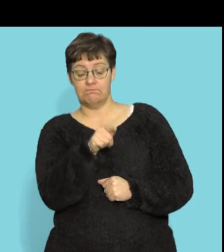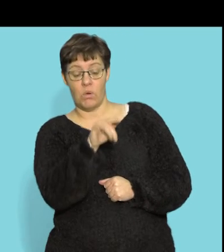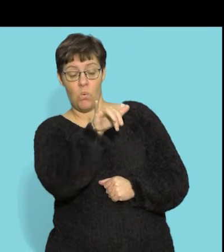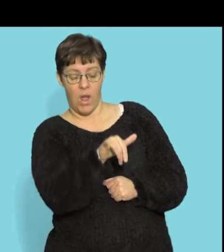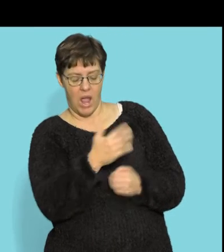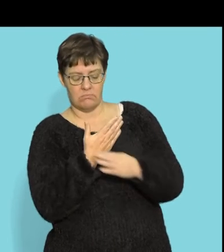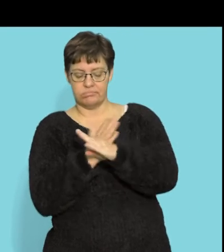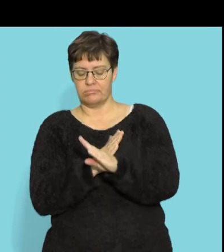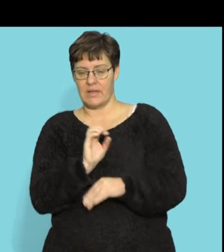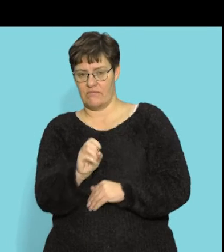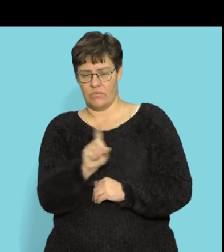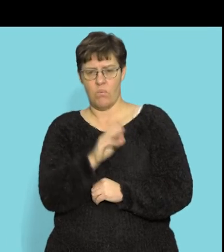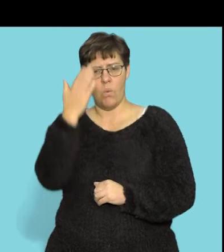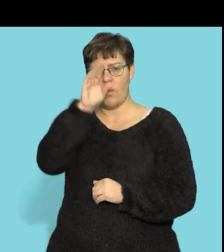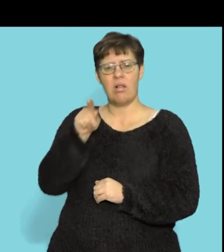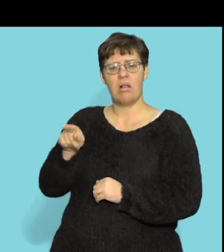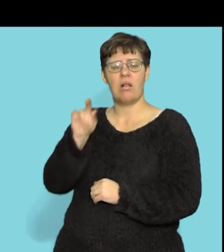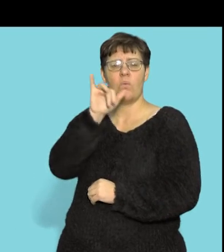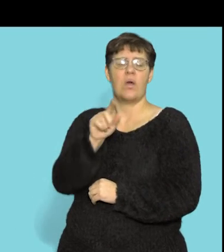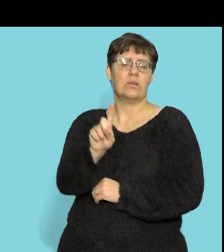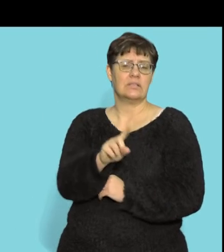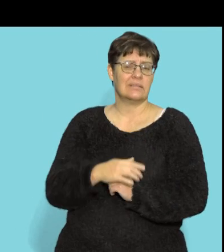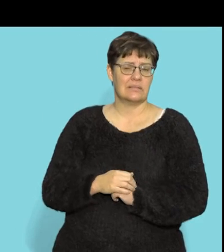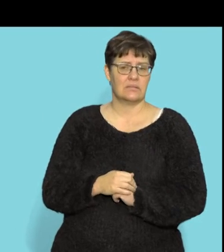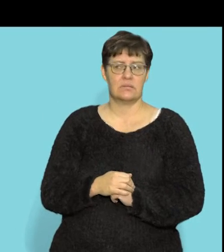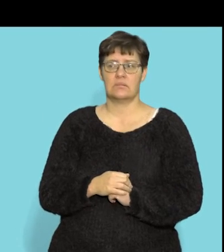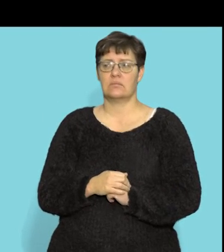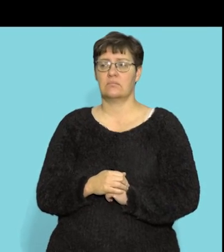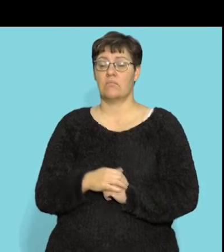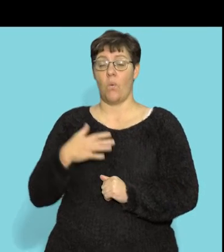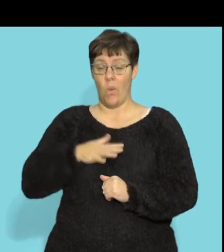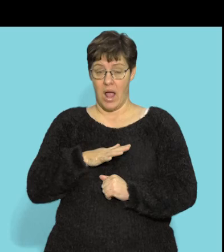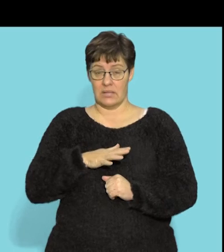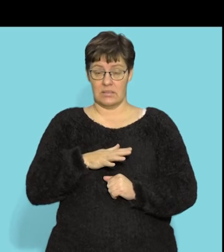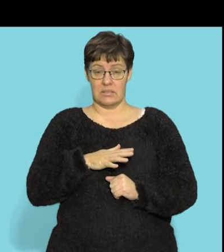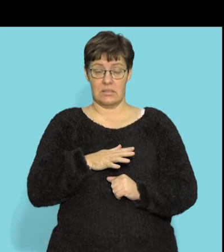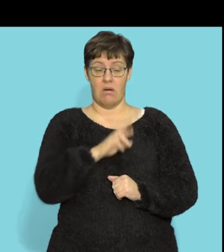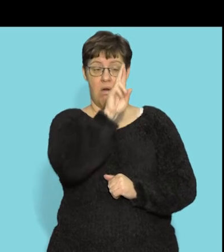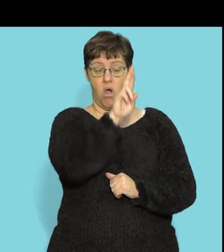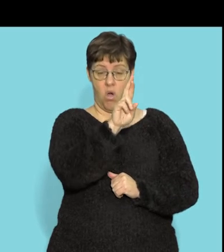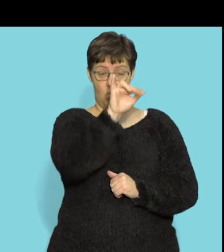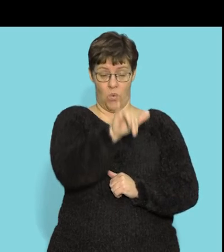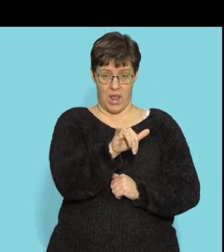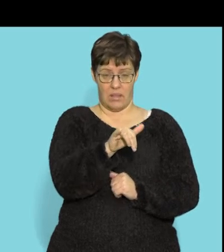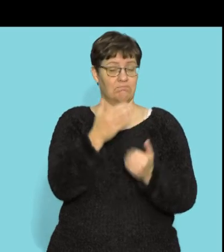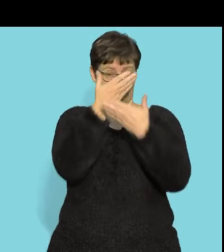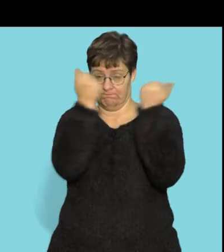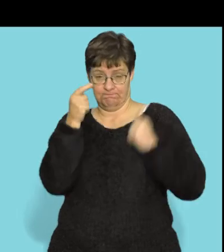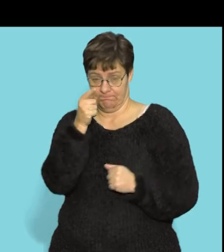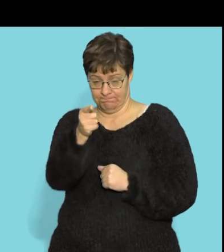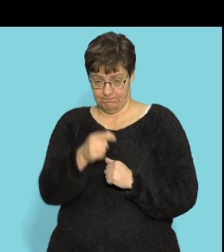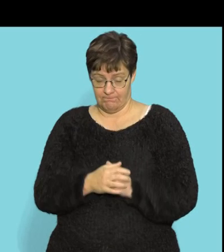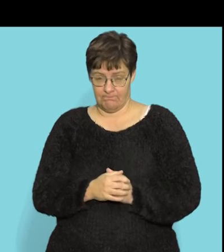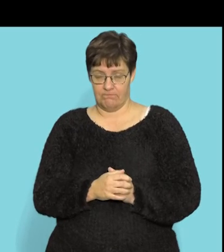resistance of Y. What do we know about Y? We were looking for resistance of component Y, which we do not